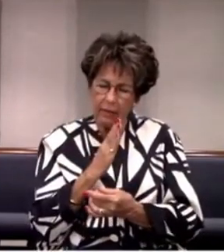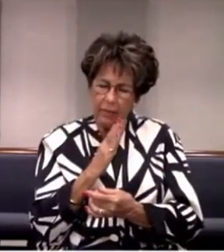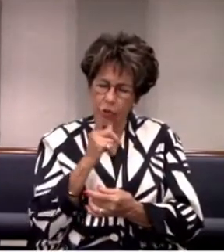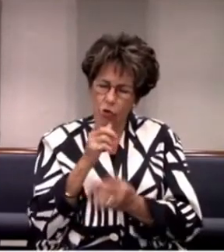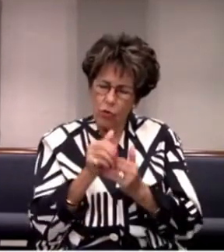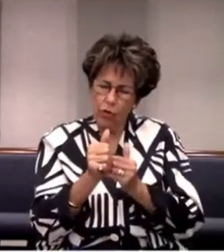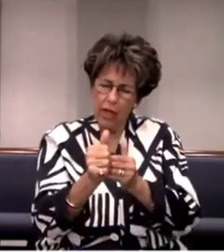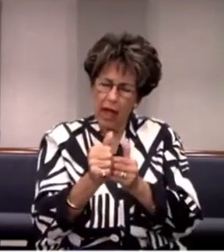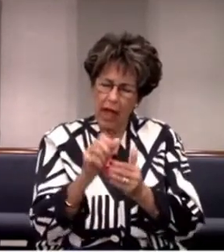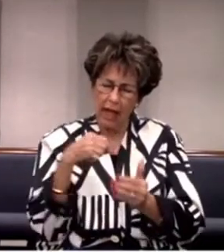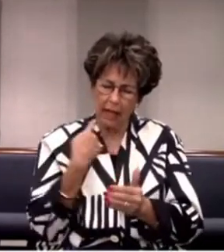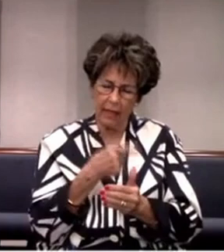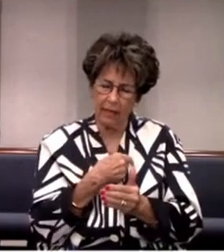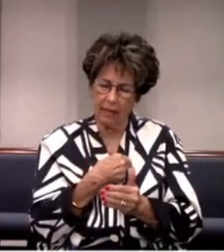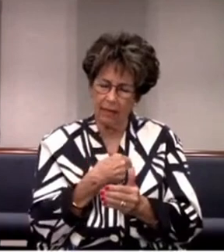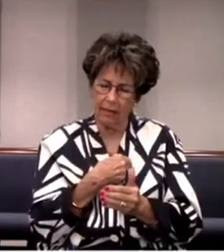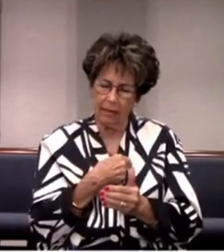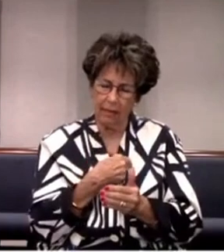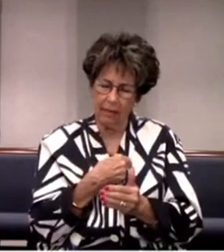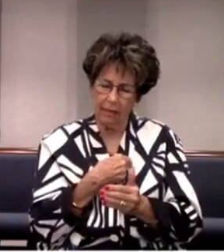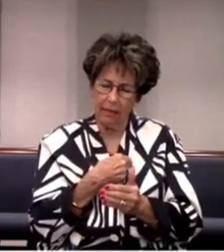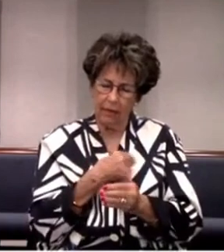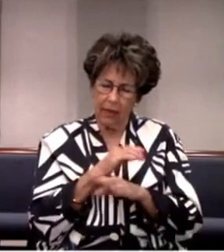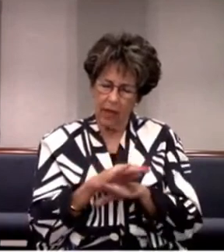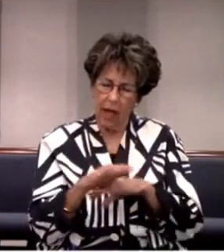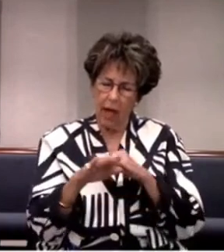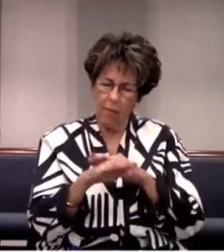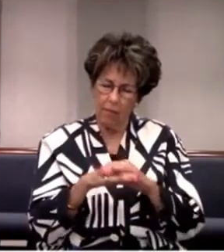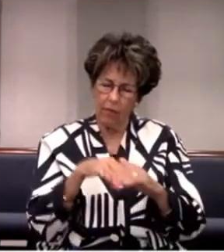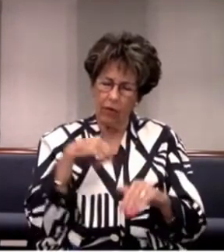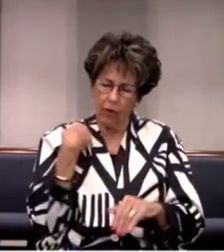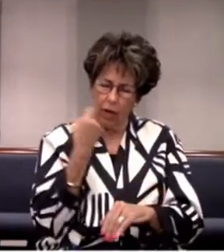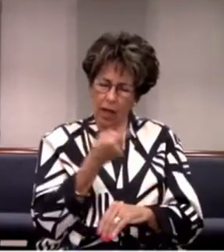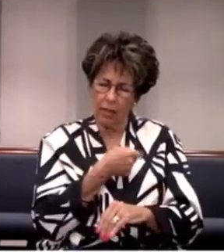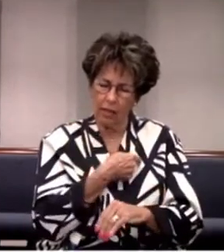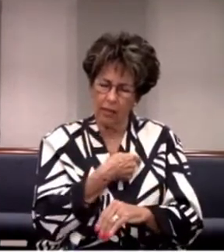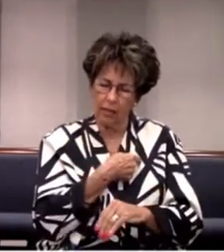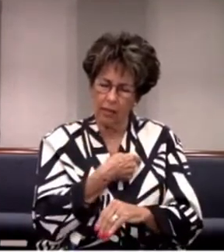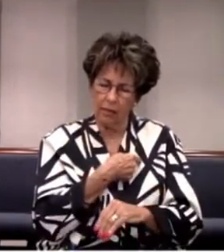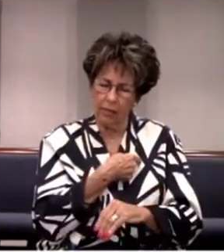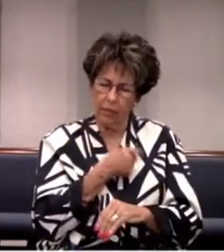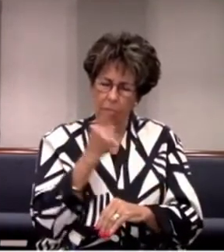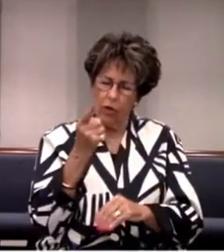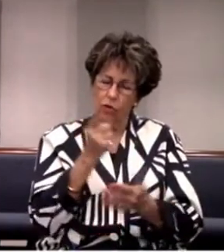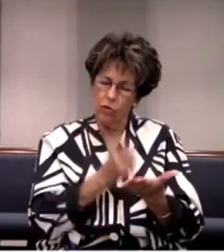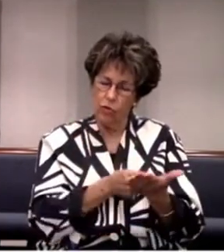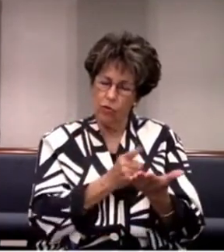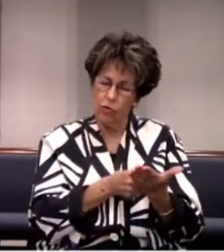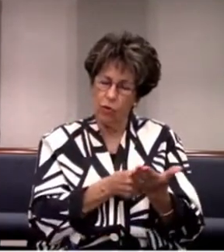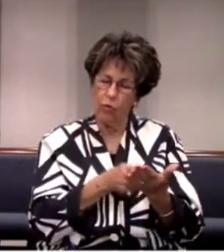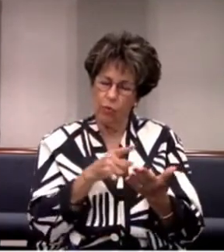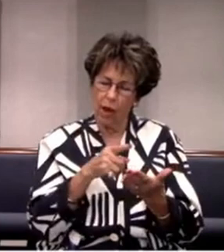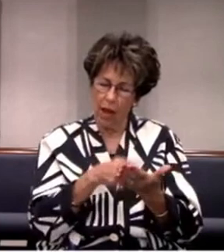us, you speak to us, you comfort us, you correct us,